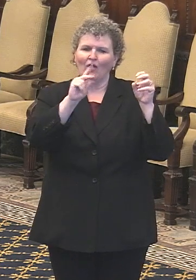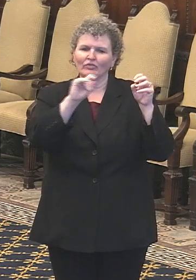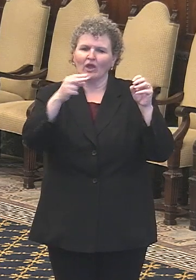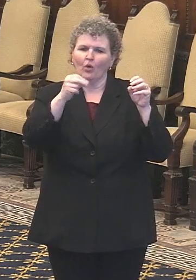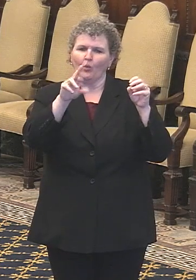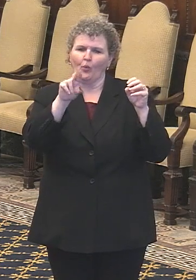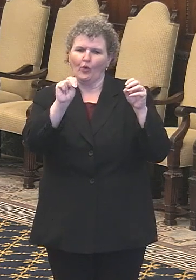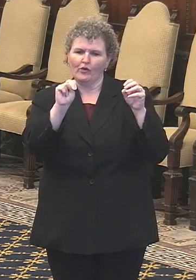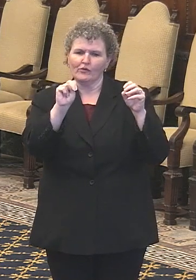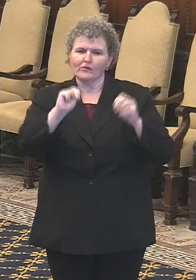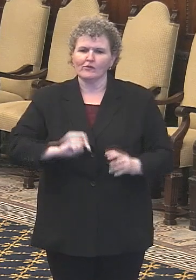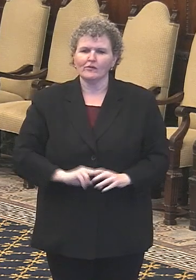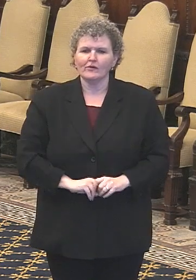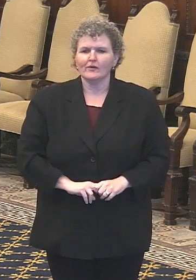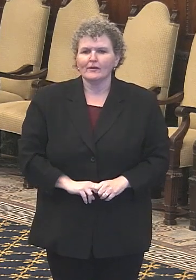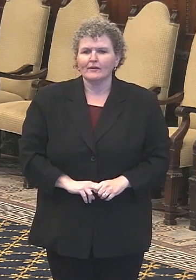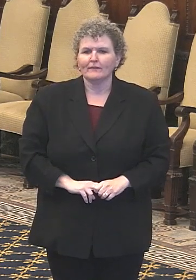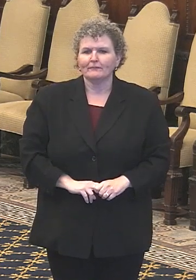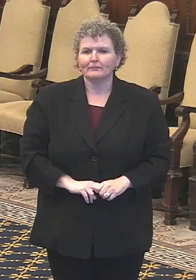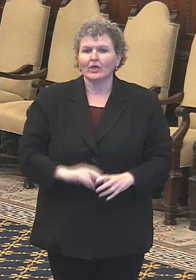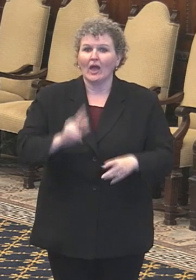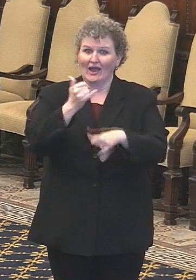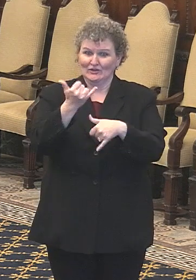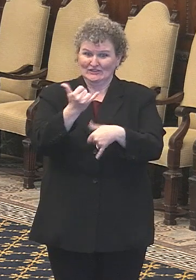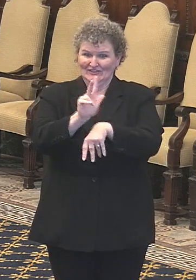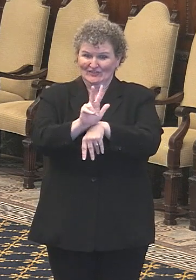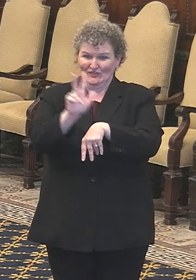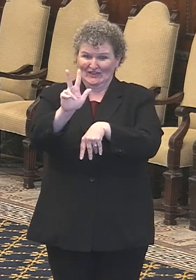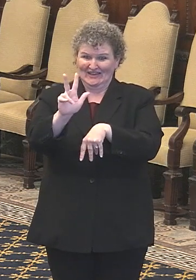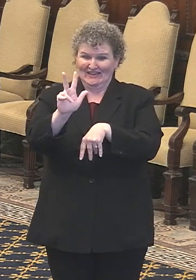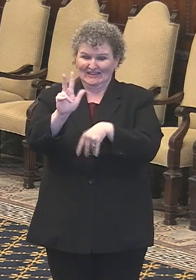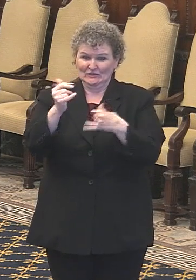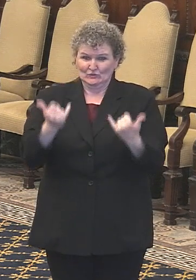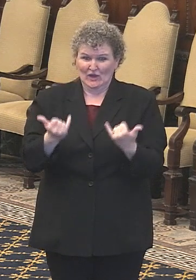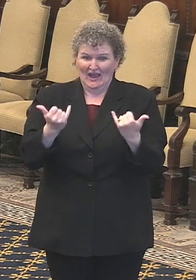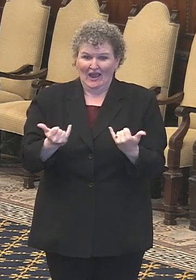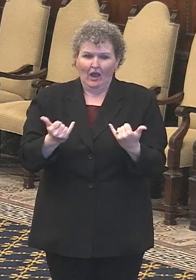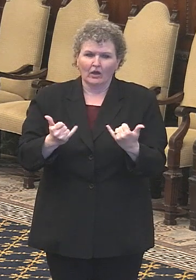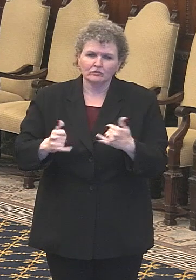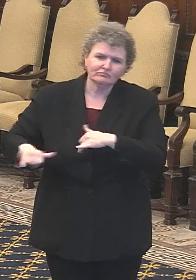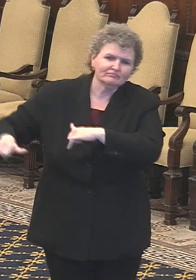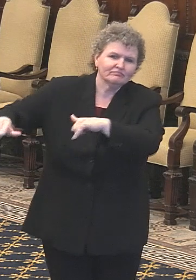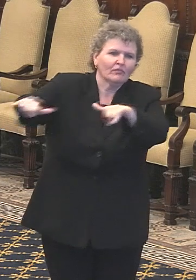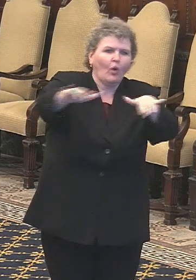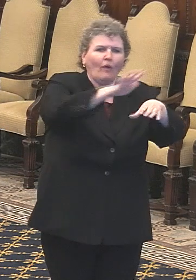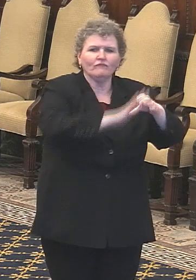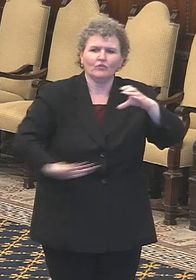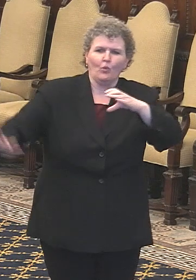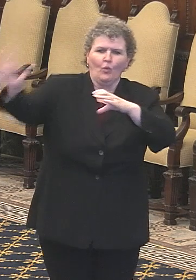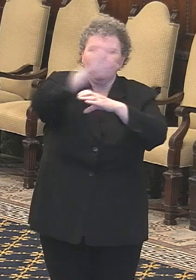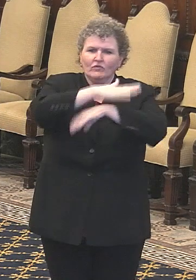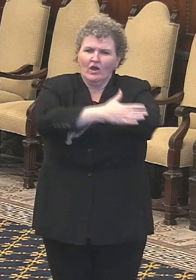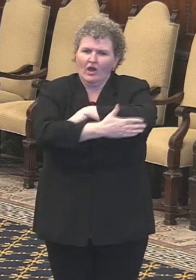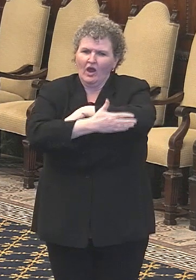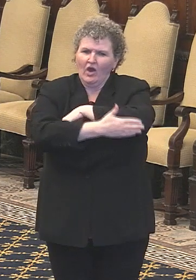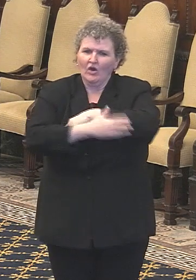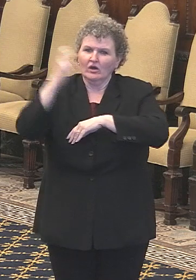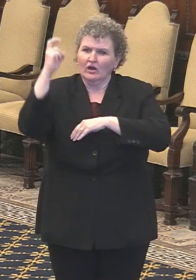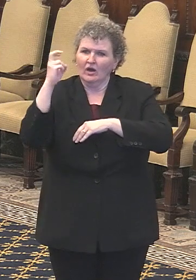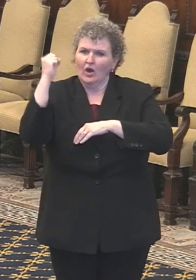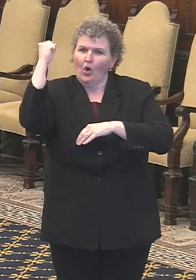the country. At 3 p.m. today, transit agencies across the country will simultaneously sound their vehicle horns to